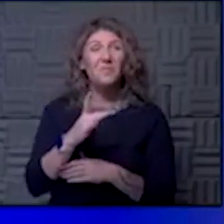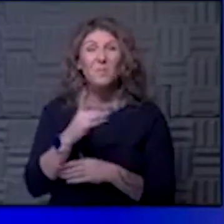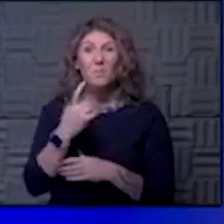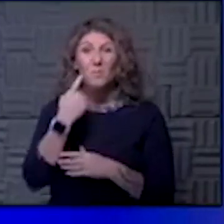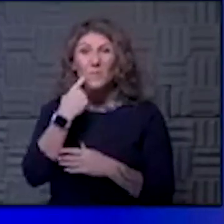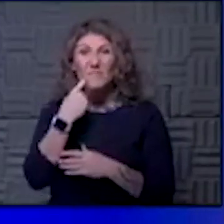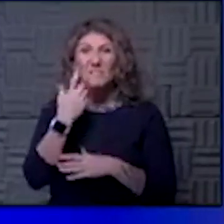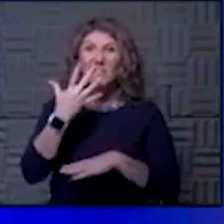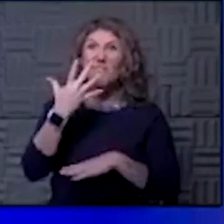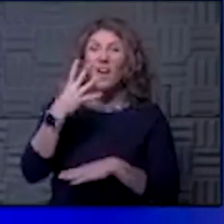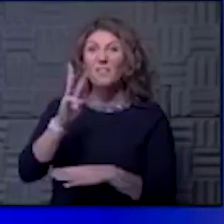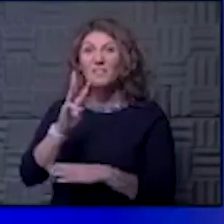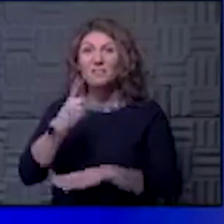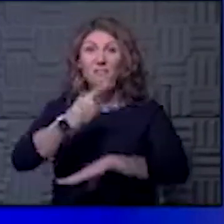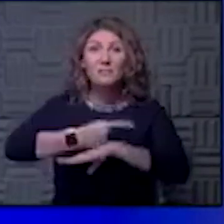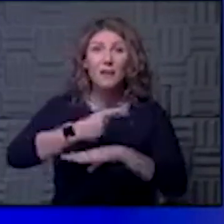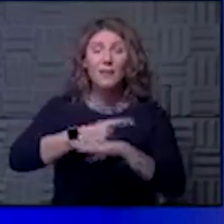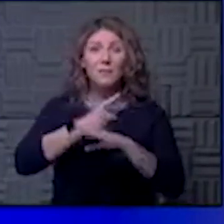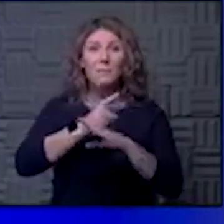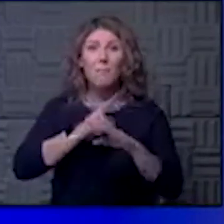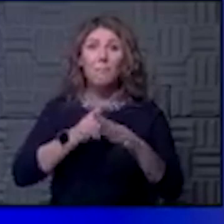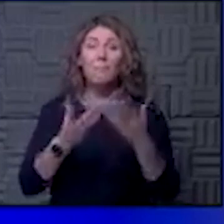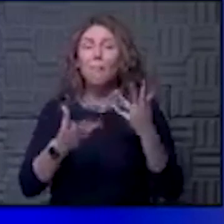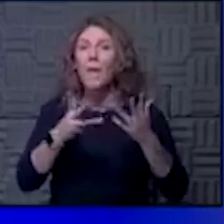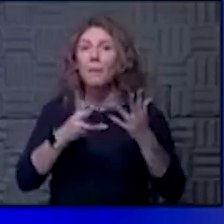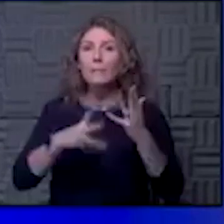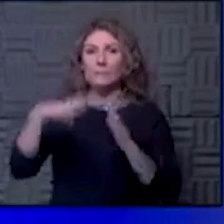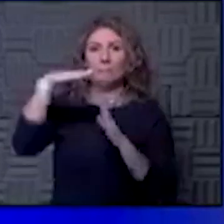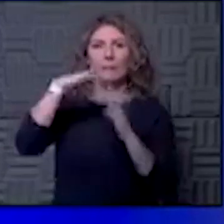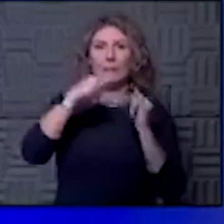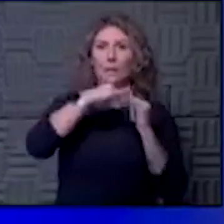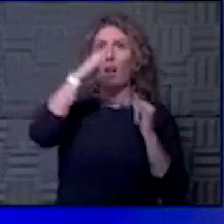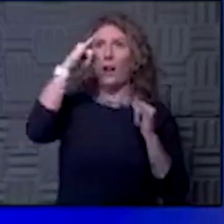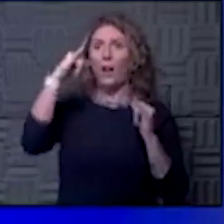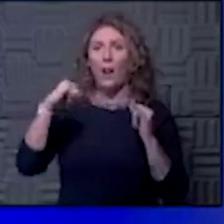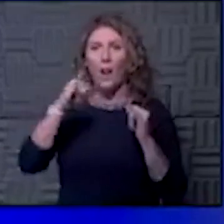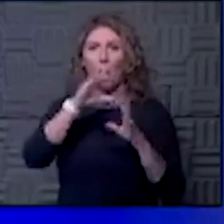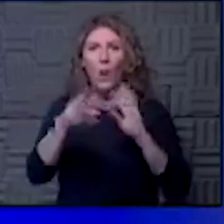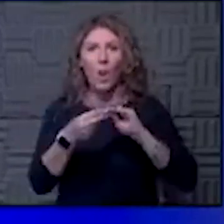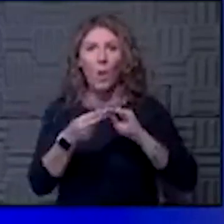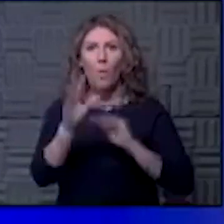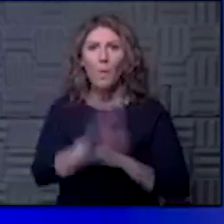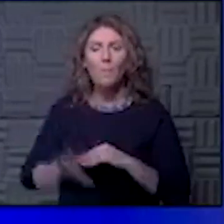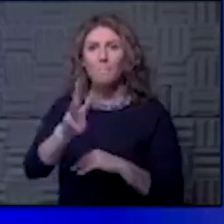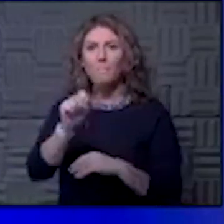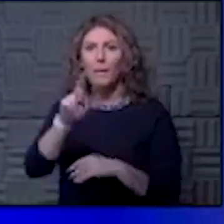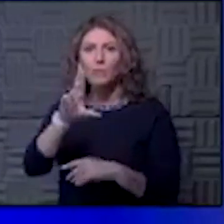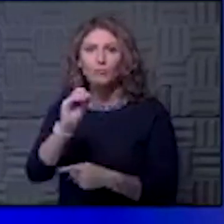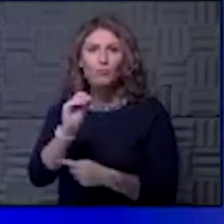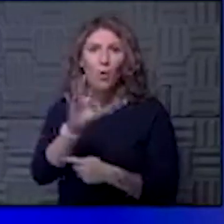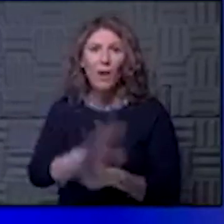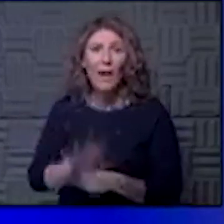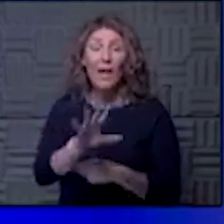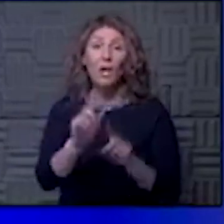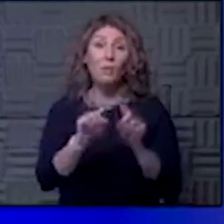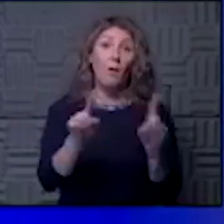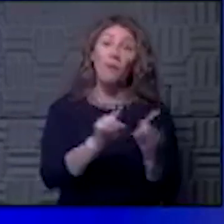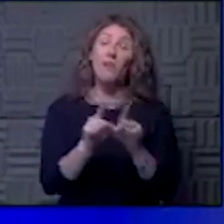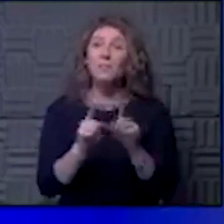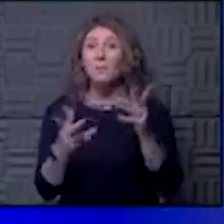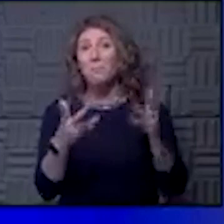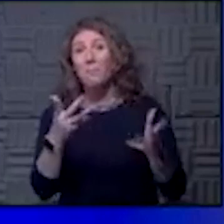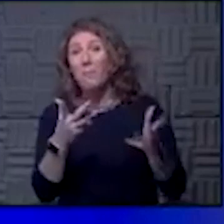we saw that maybe there's a peak in the total number of infections around the Kansas City metro area, but that could also be due to